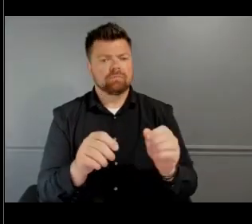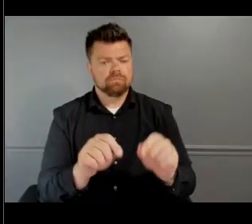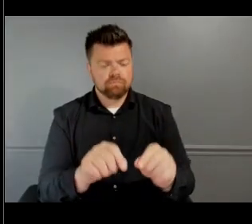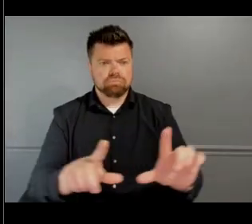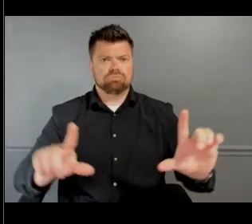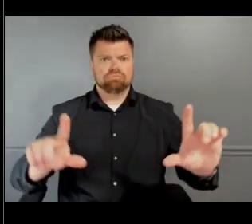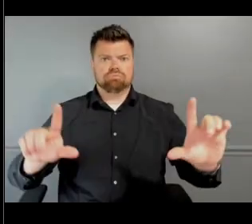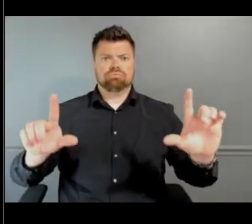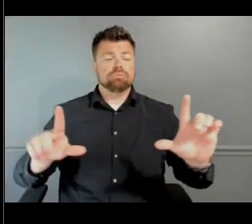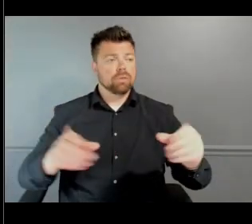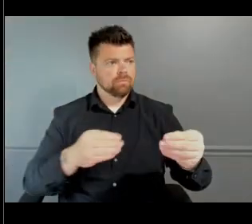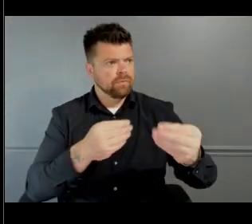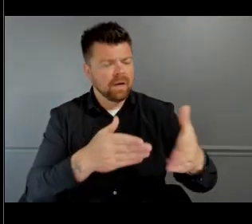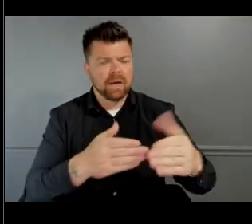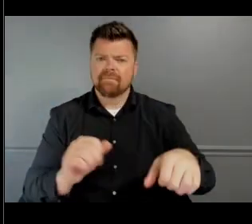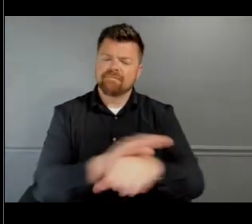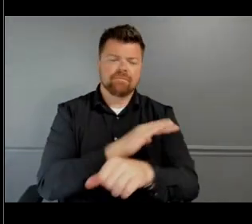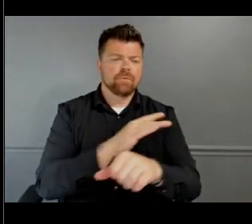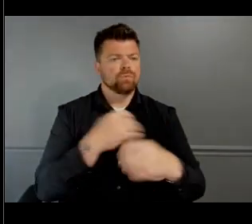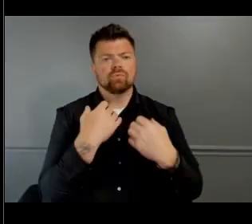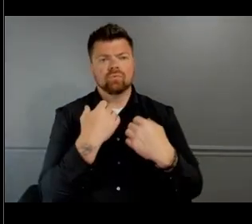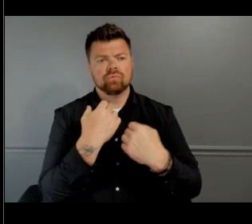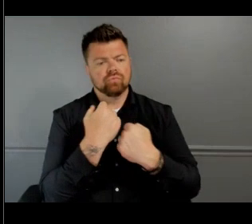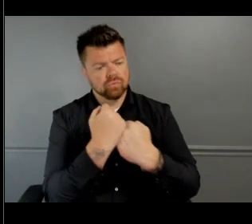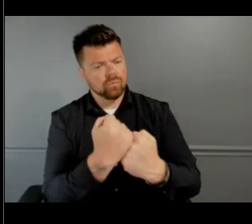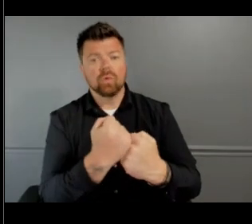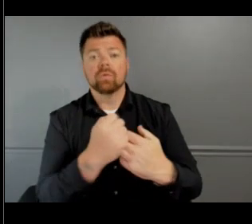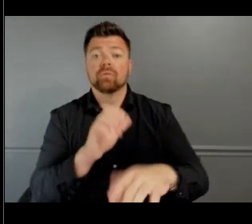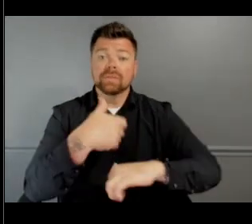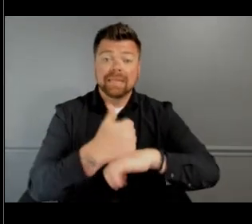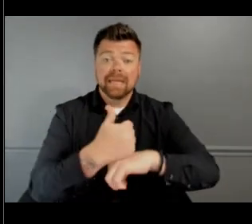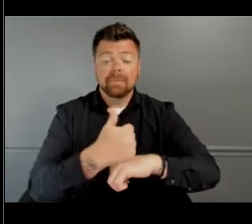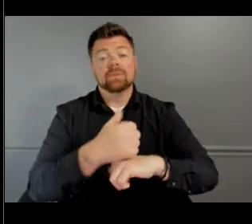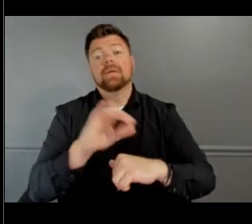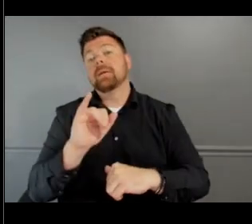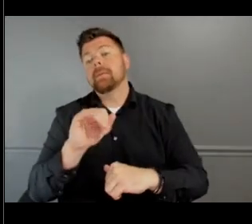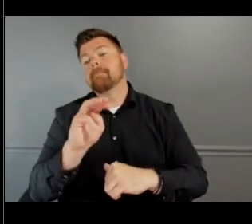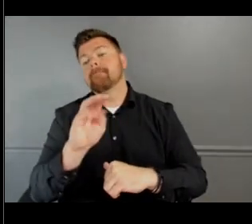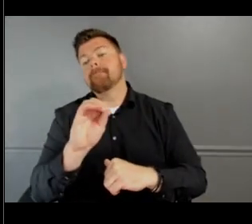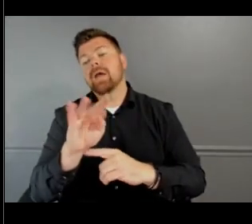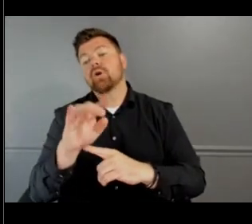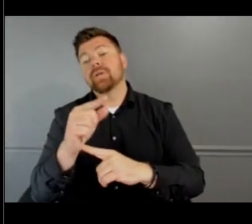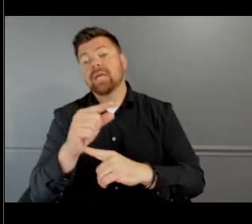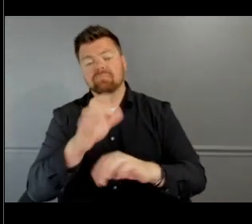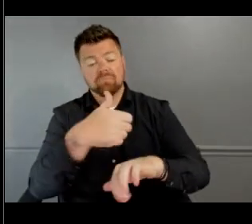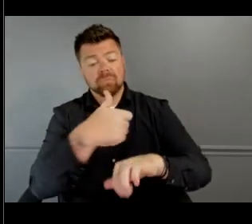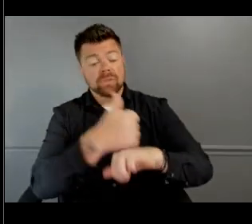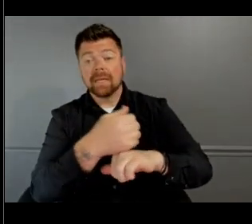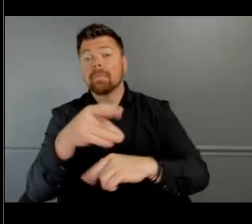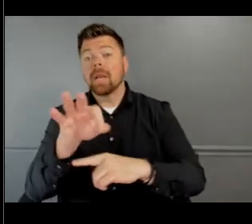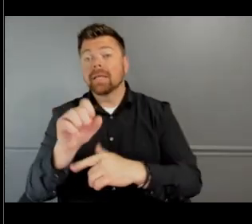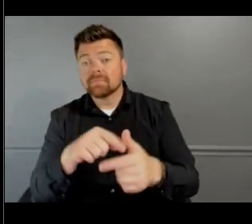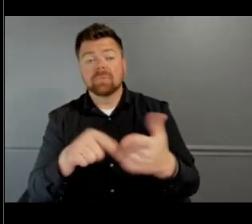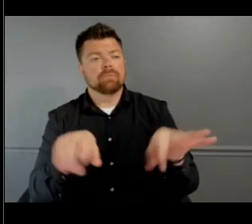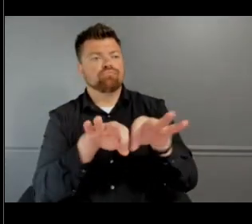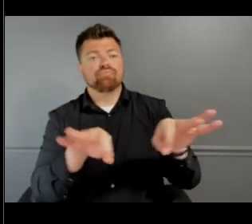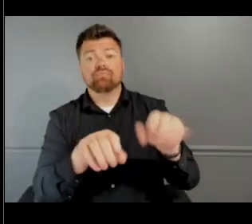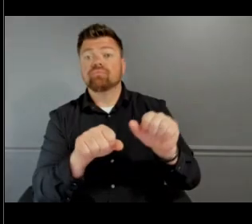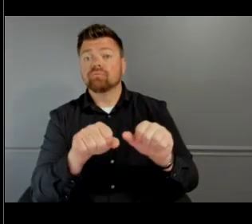provide full support for mounting plates and horizontal grab bars.